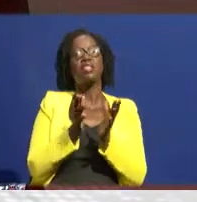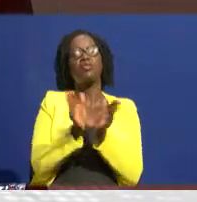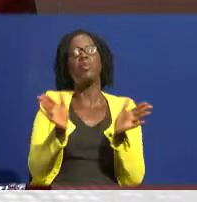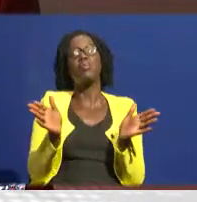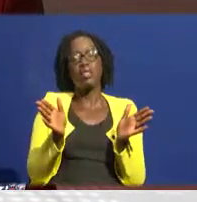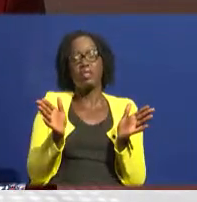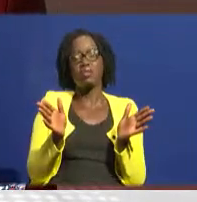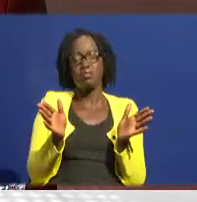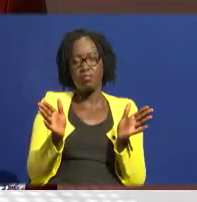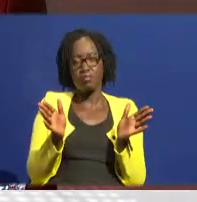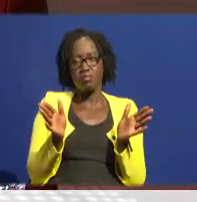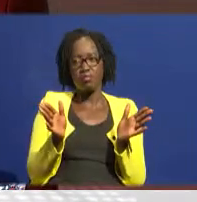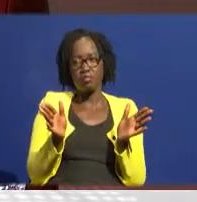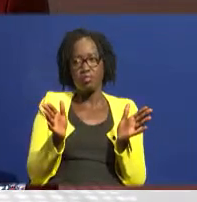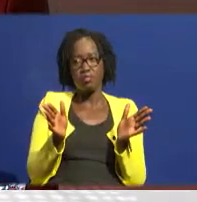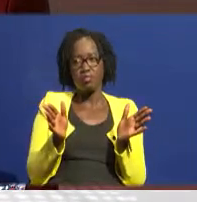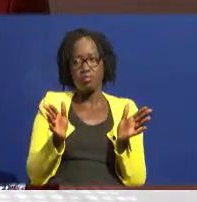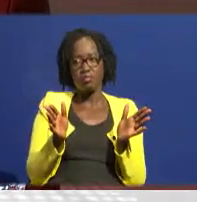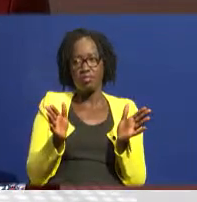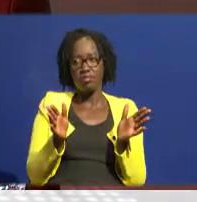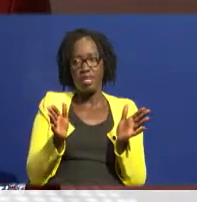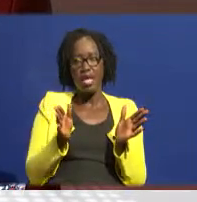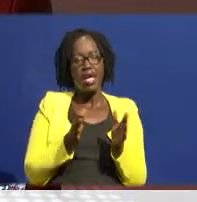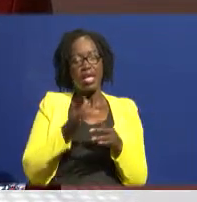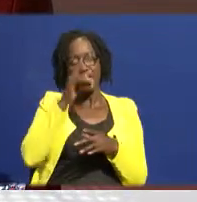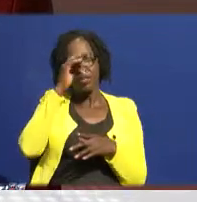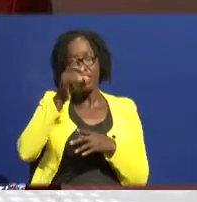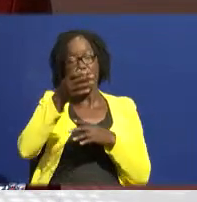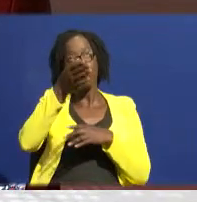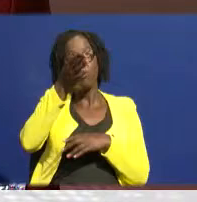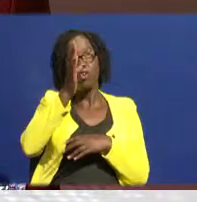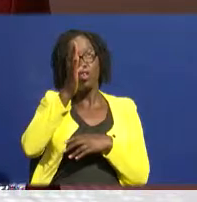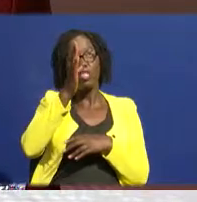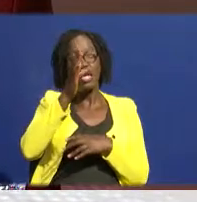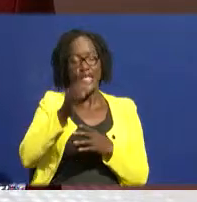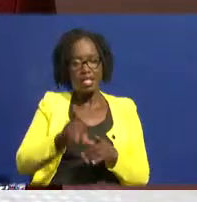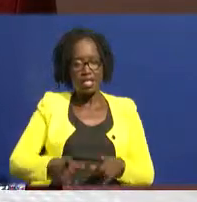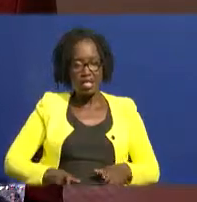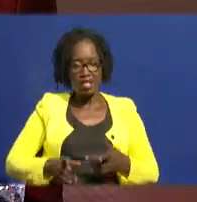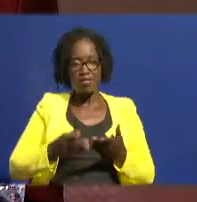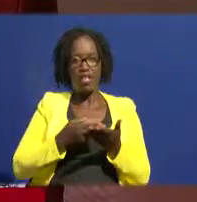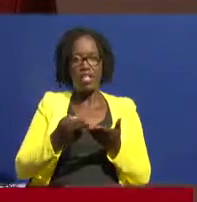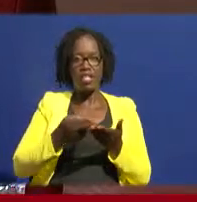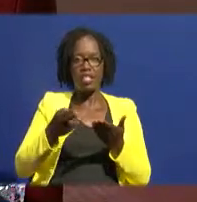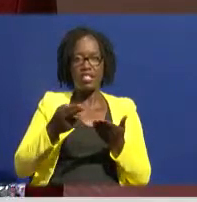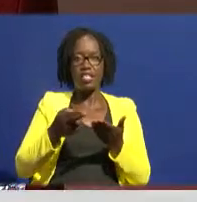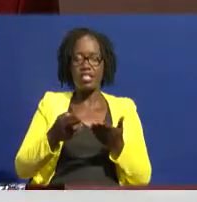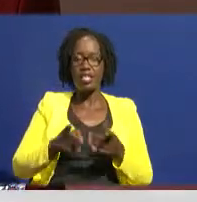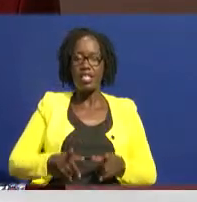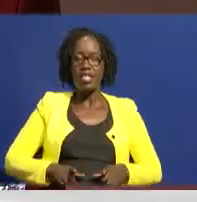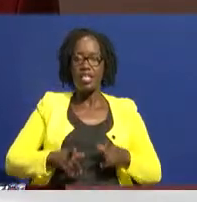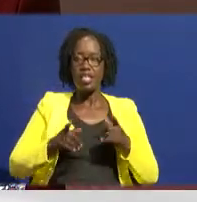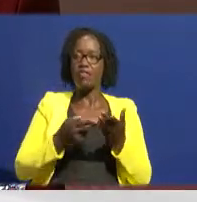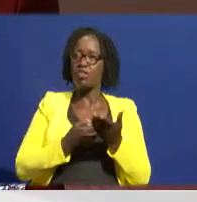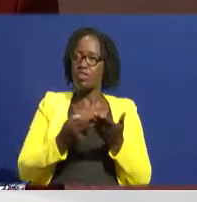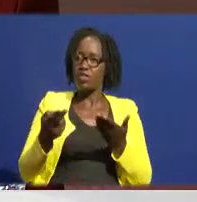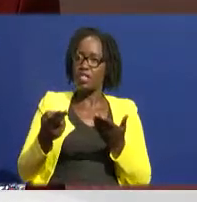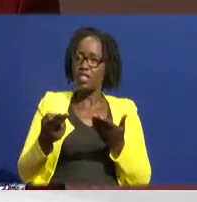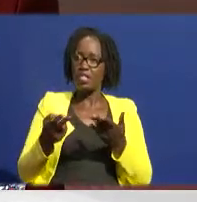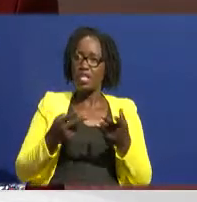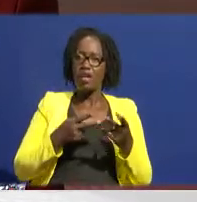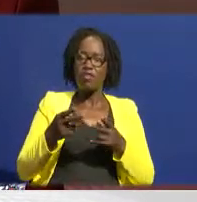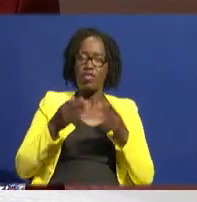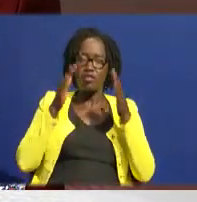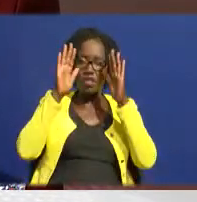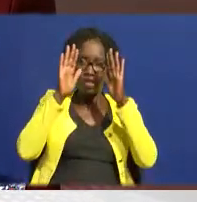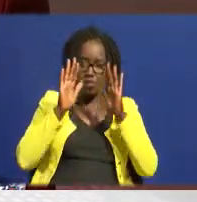public, will be open. Okay. And so we train them in the fear of the Lord and to live a righteous life, to live in holiness, which is a very very